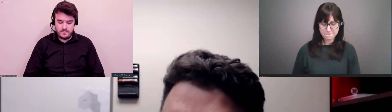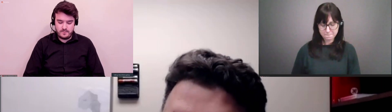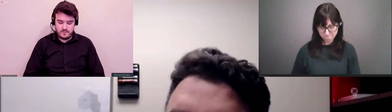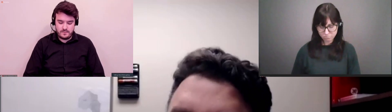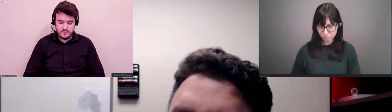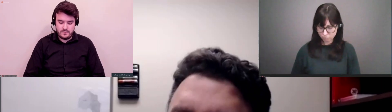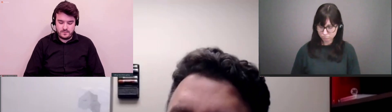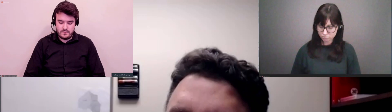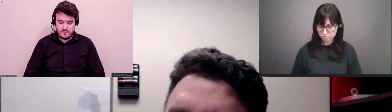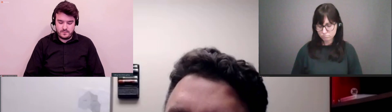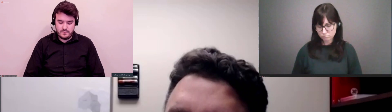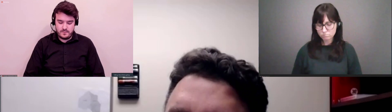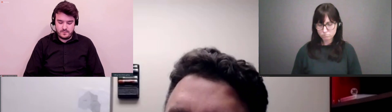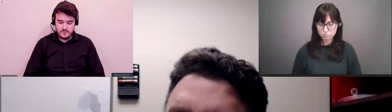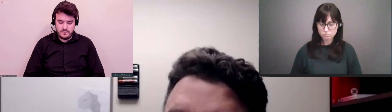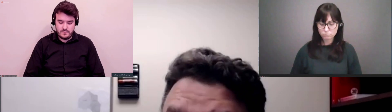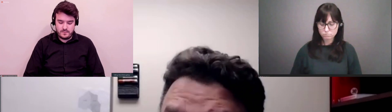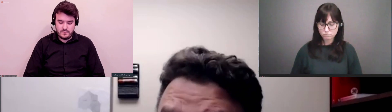mean, I think